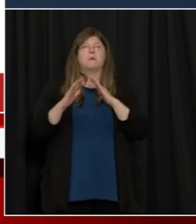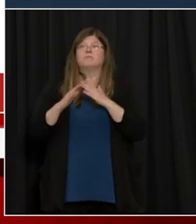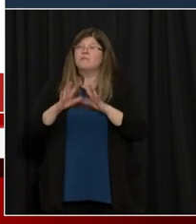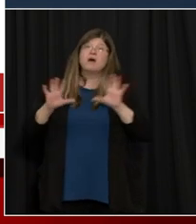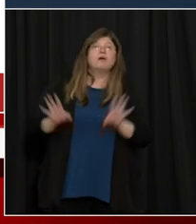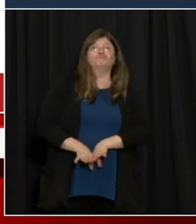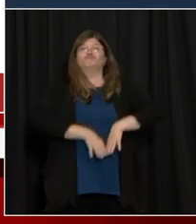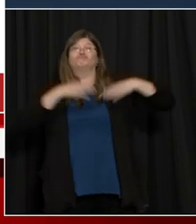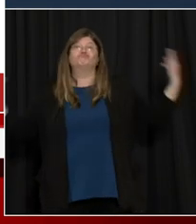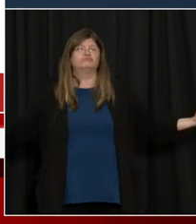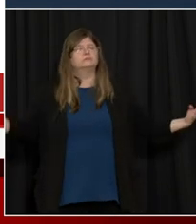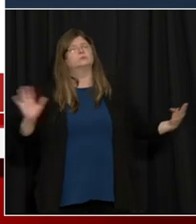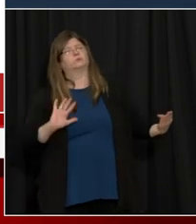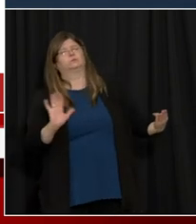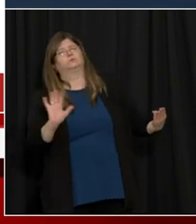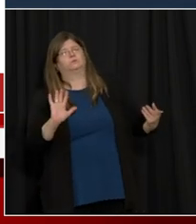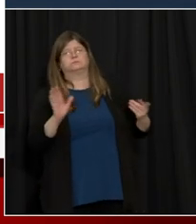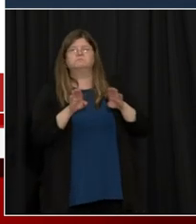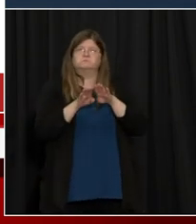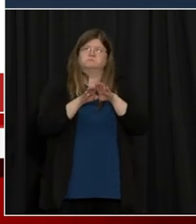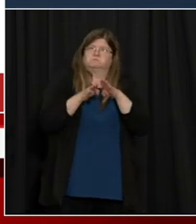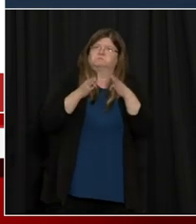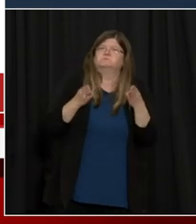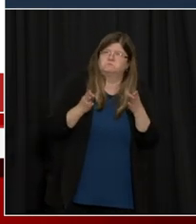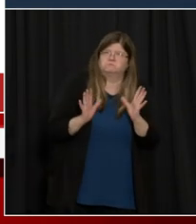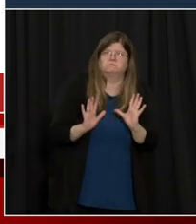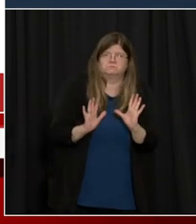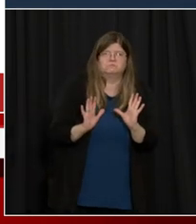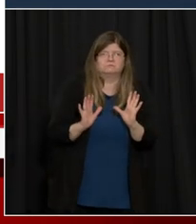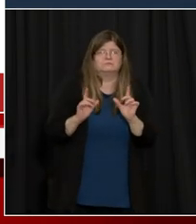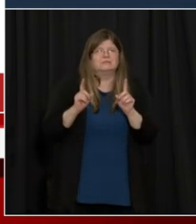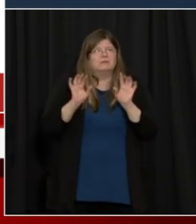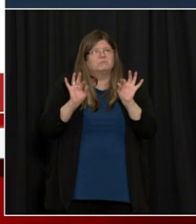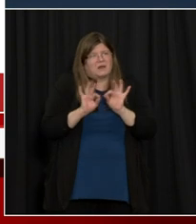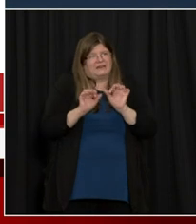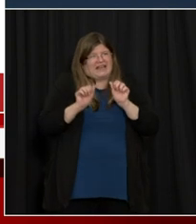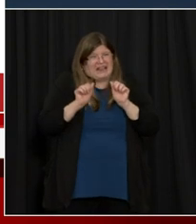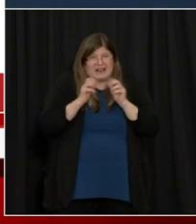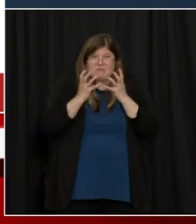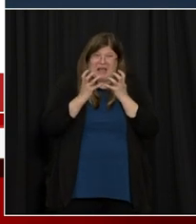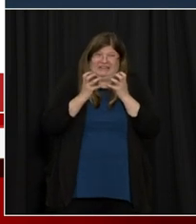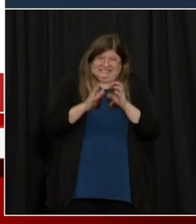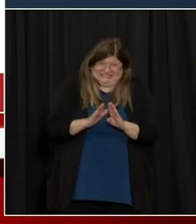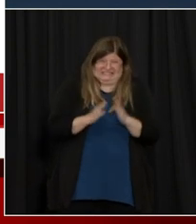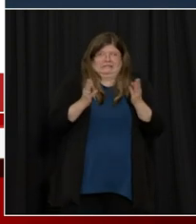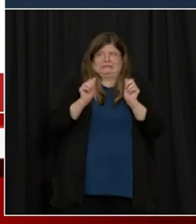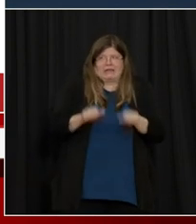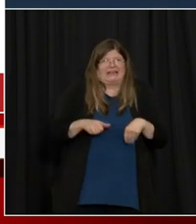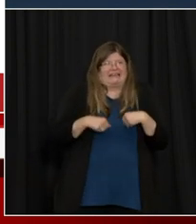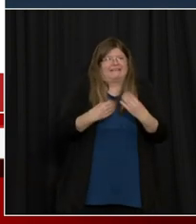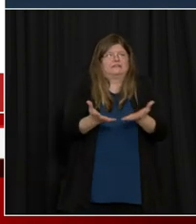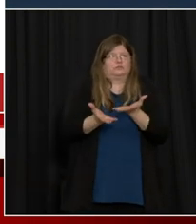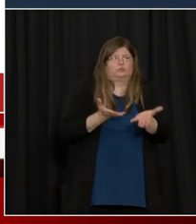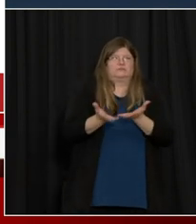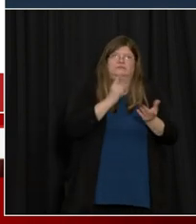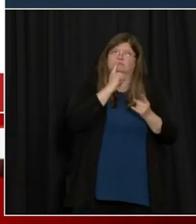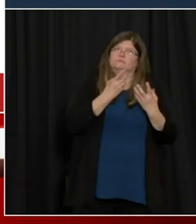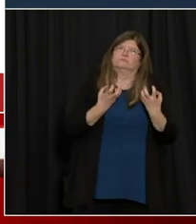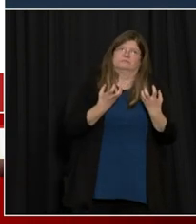anxious to be open or have the capacity to provide services. And so the mayor's efforts